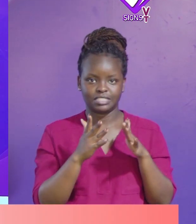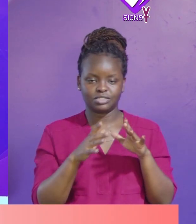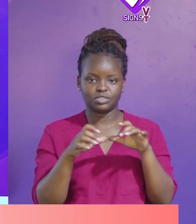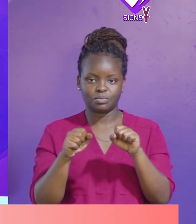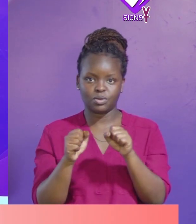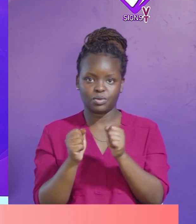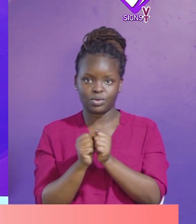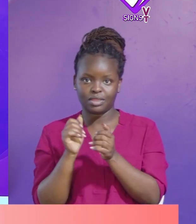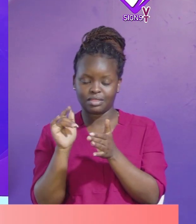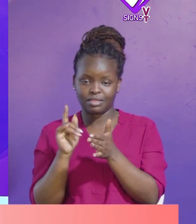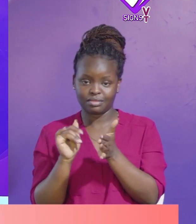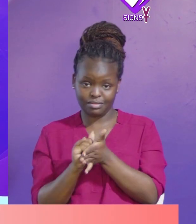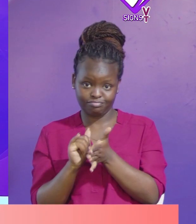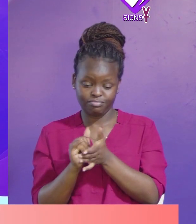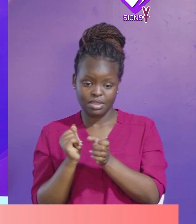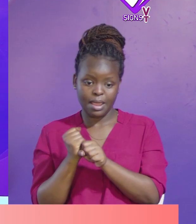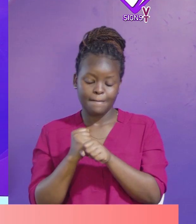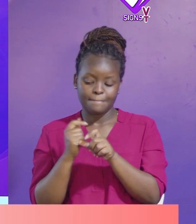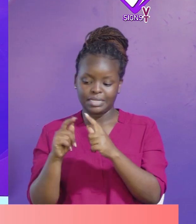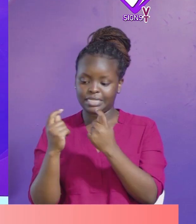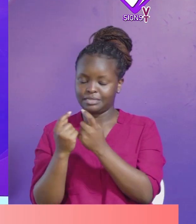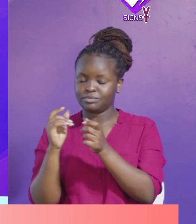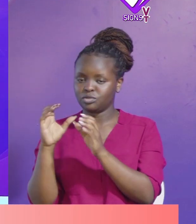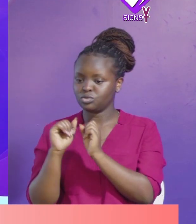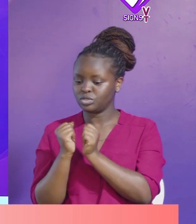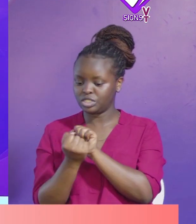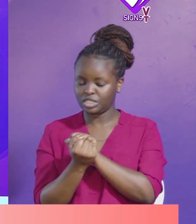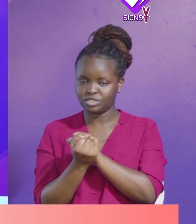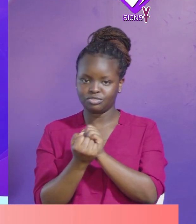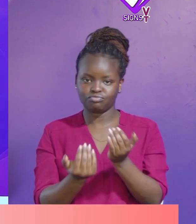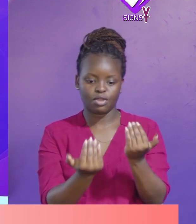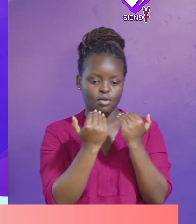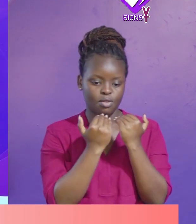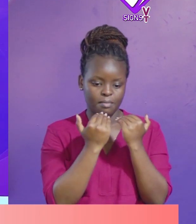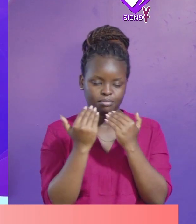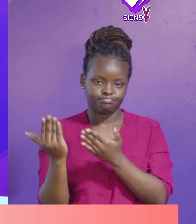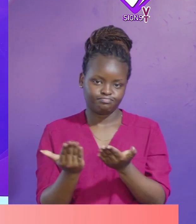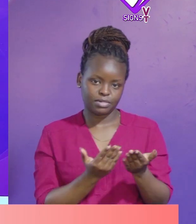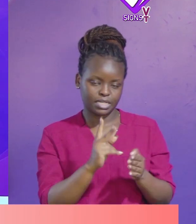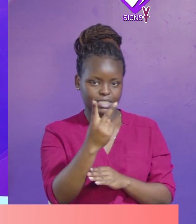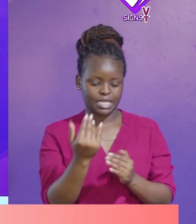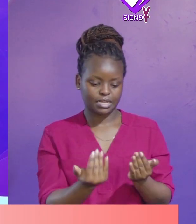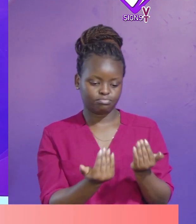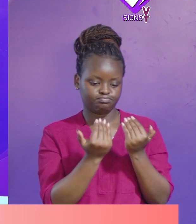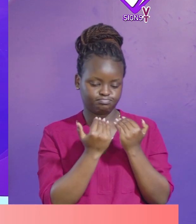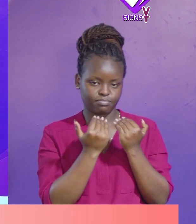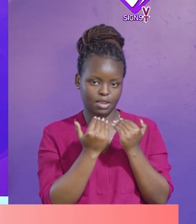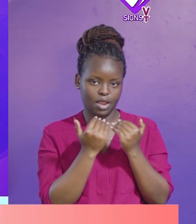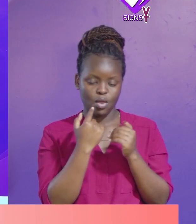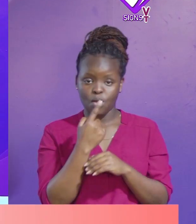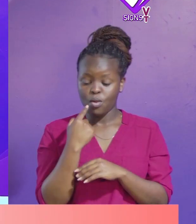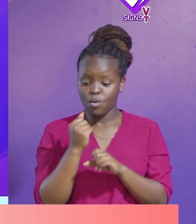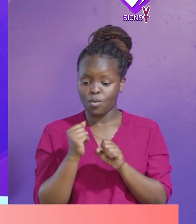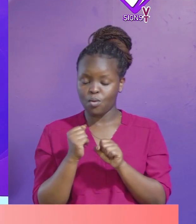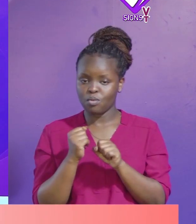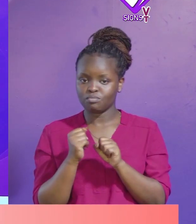made the team to change the goalkeeper, bringing in the second goalkeeper, who then managed to